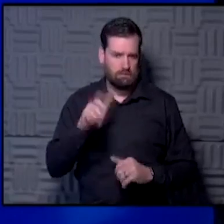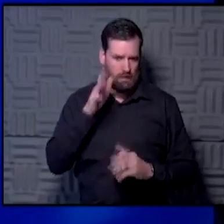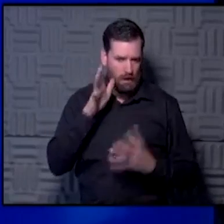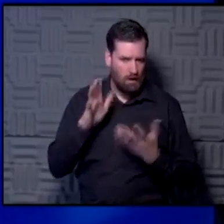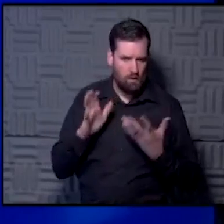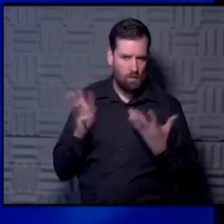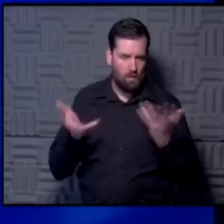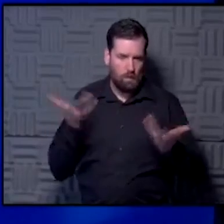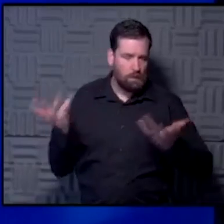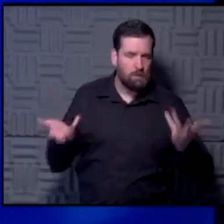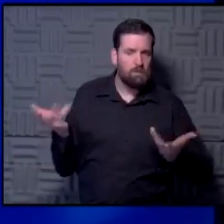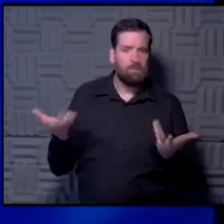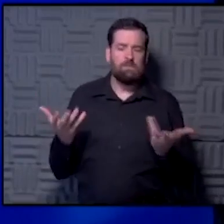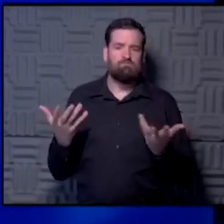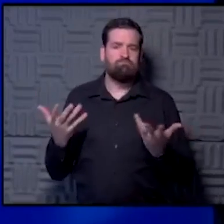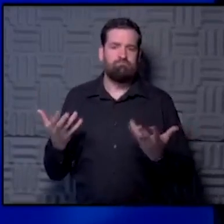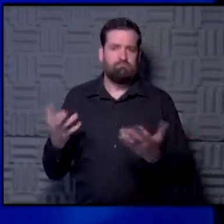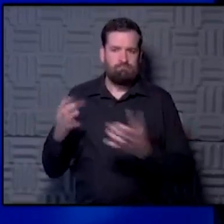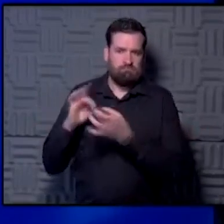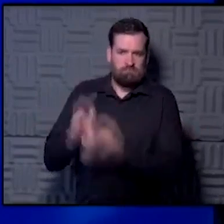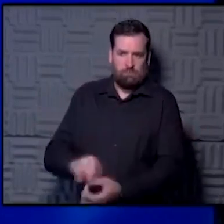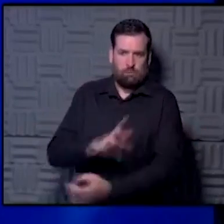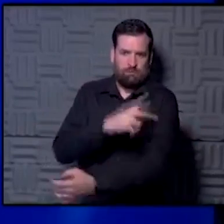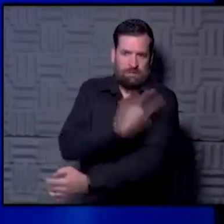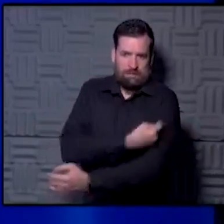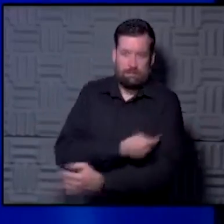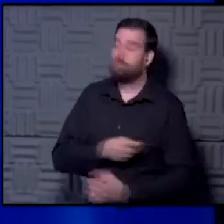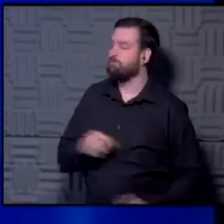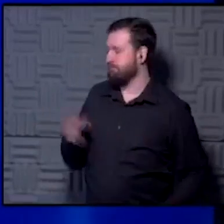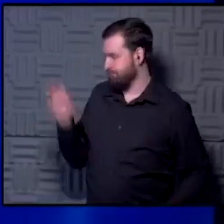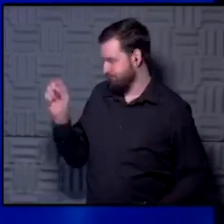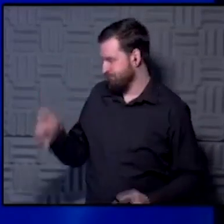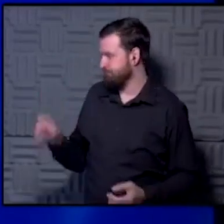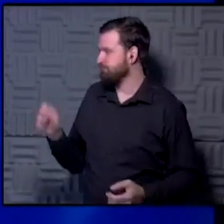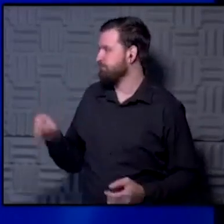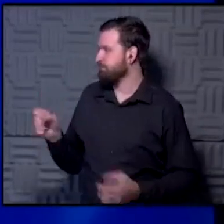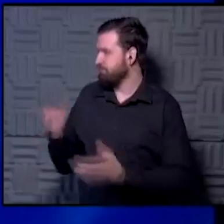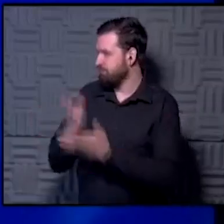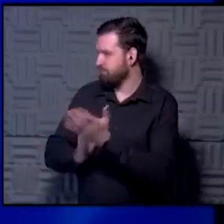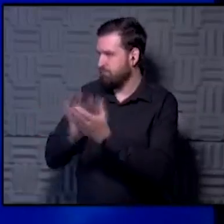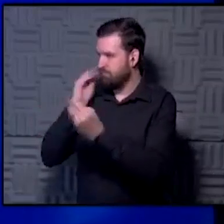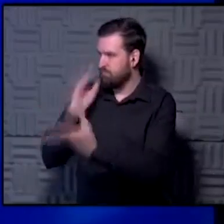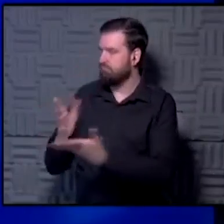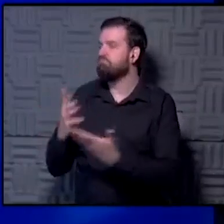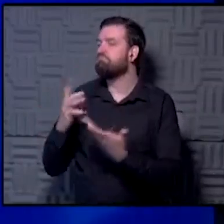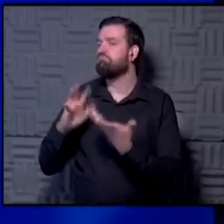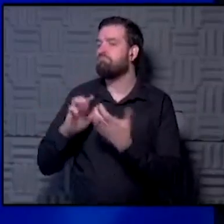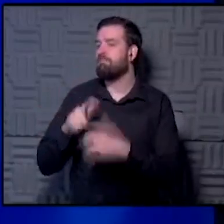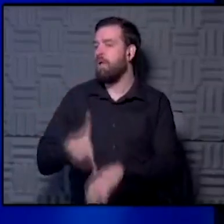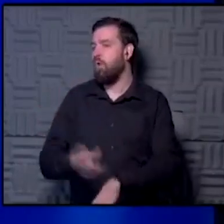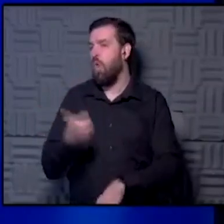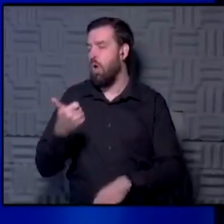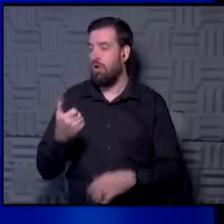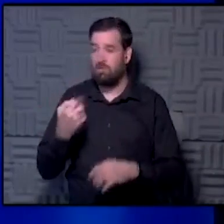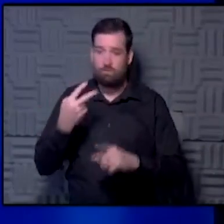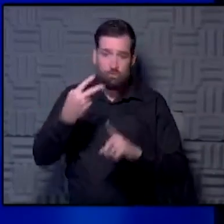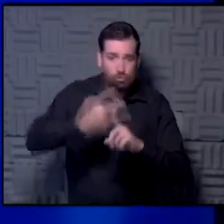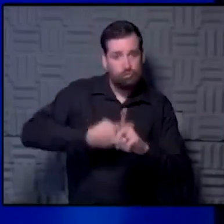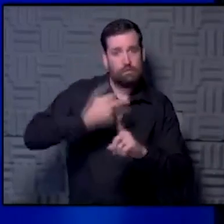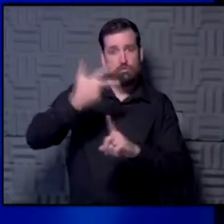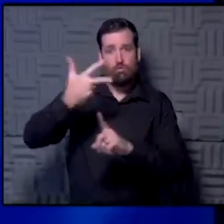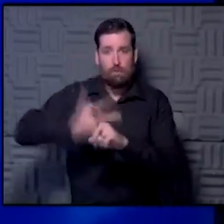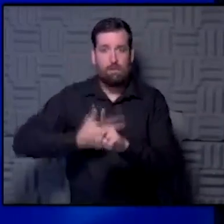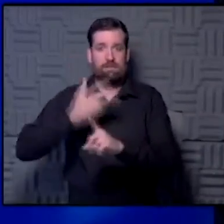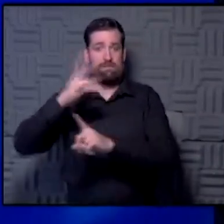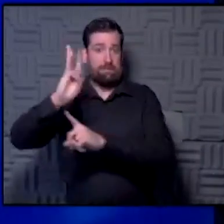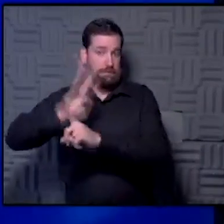implicate, what the implications are for a vaccine. Yeah, there is some data out that about how long it lasts and whether it's 2 months, 3 months,